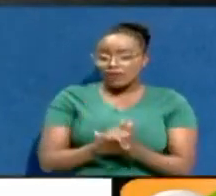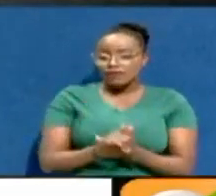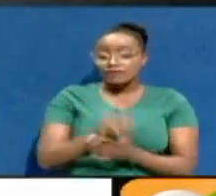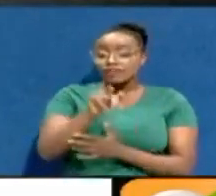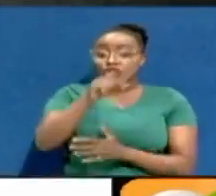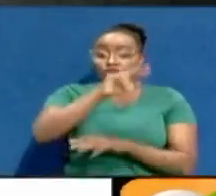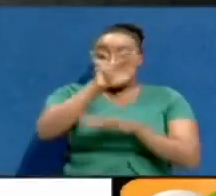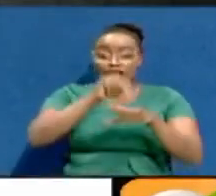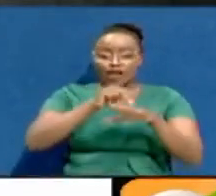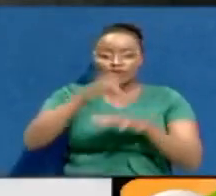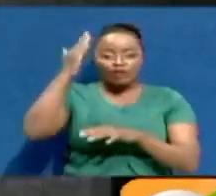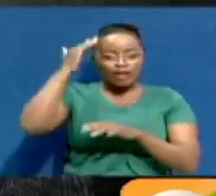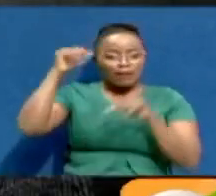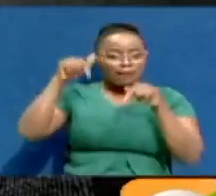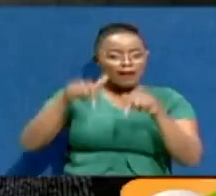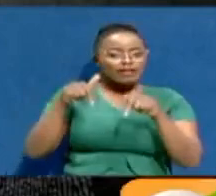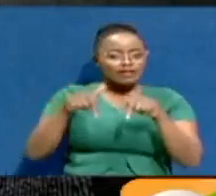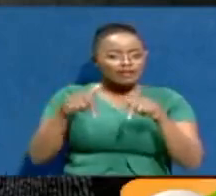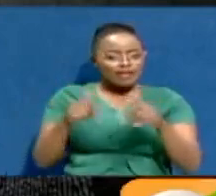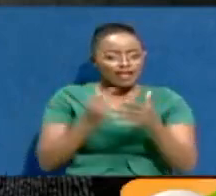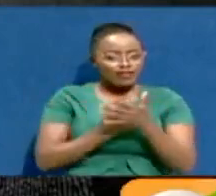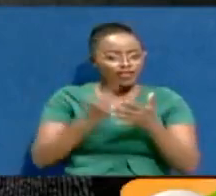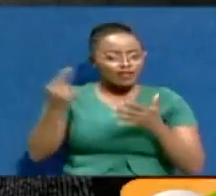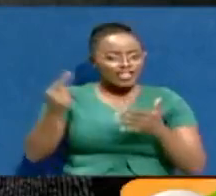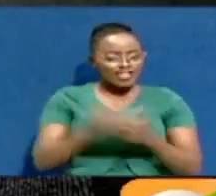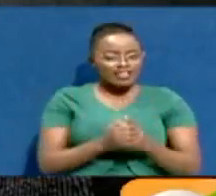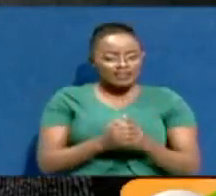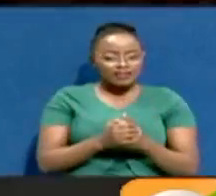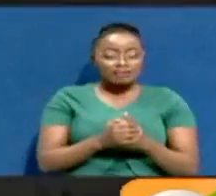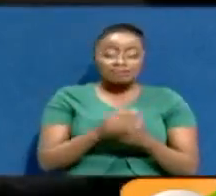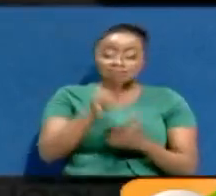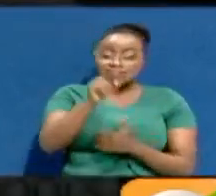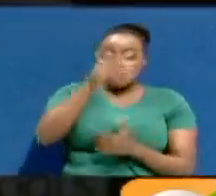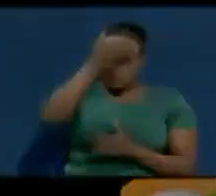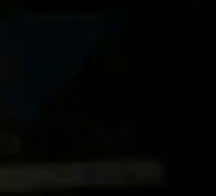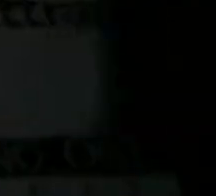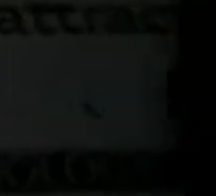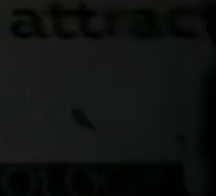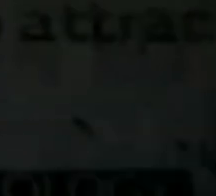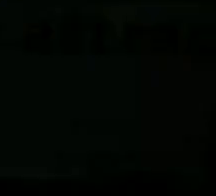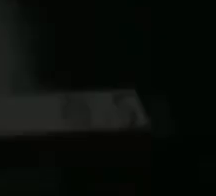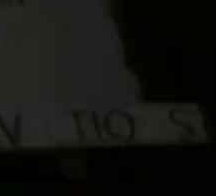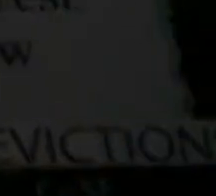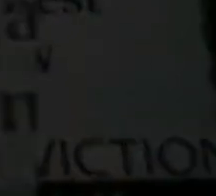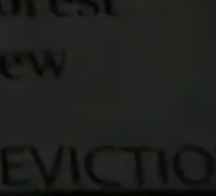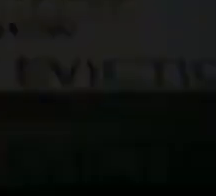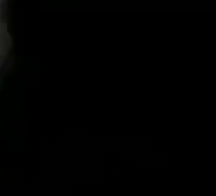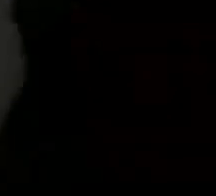That's your national reminder of the week, lest you forget.